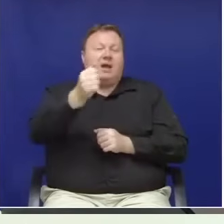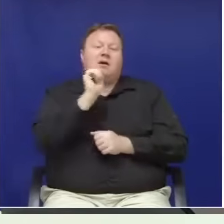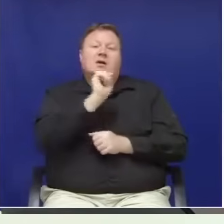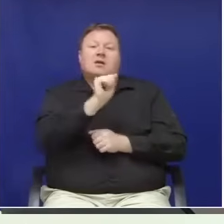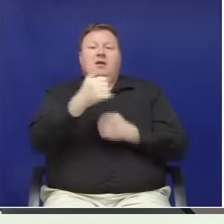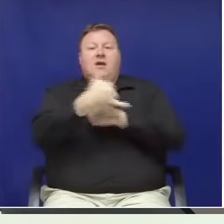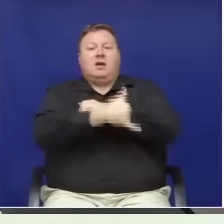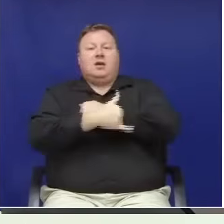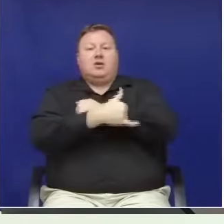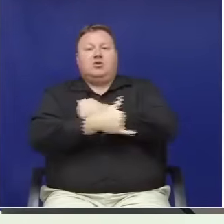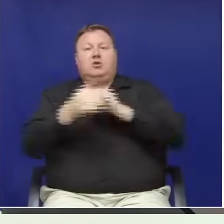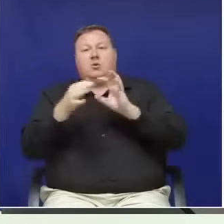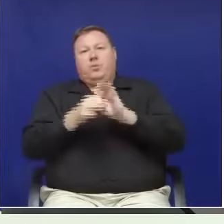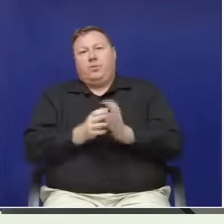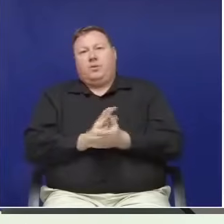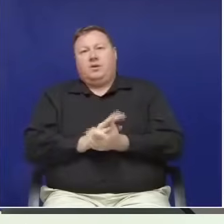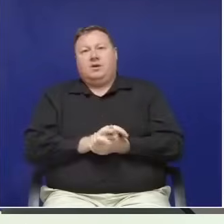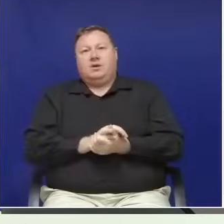origin. Thank you.